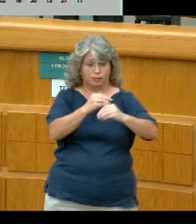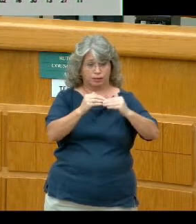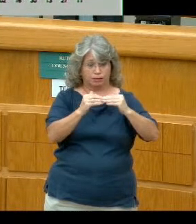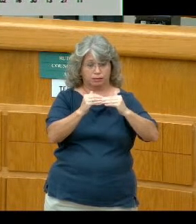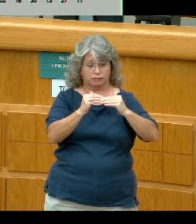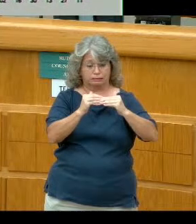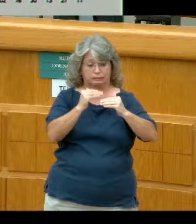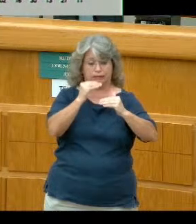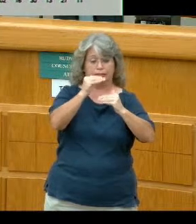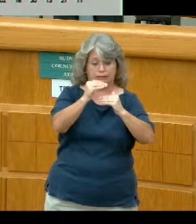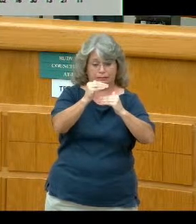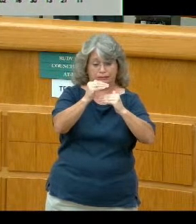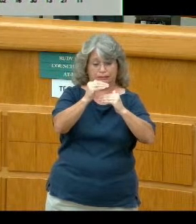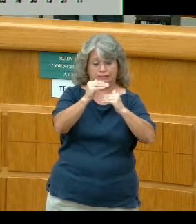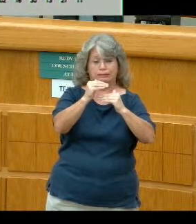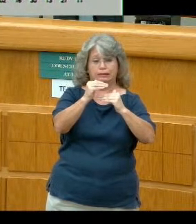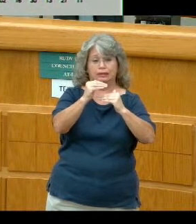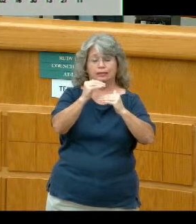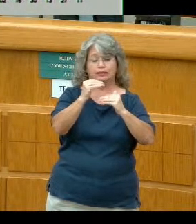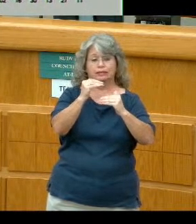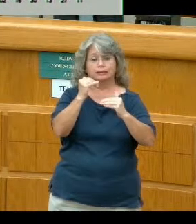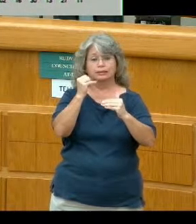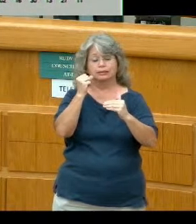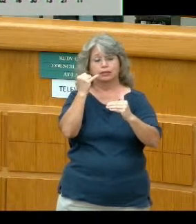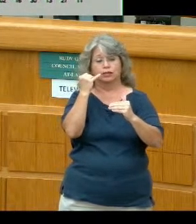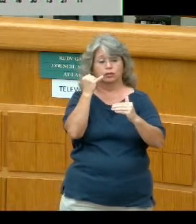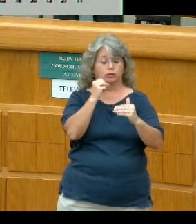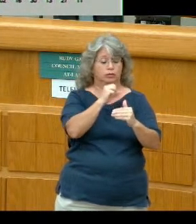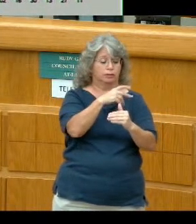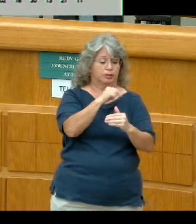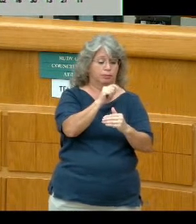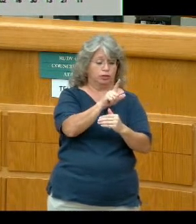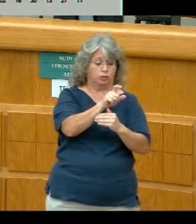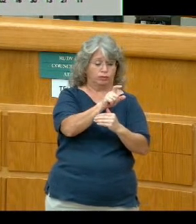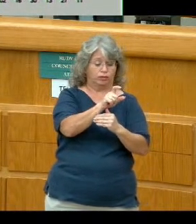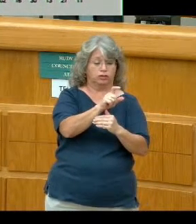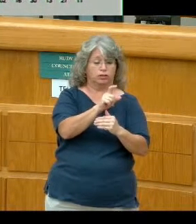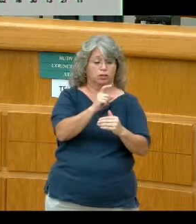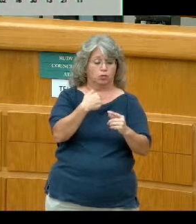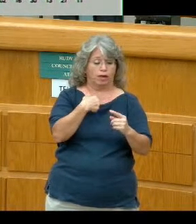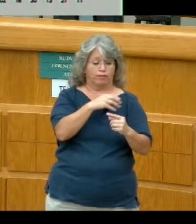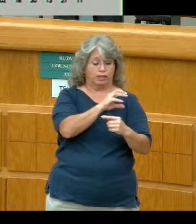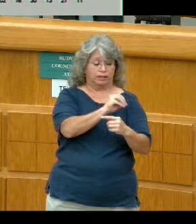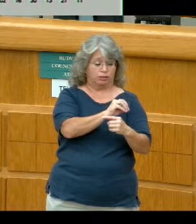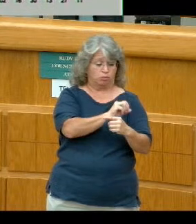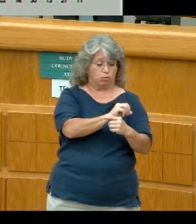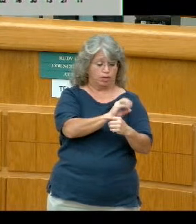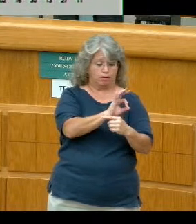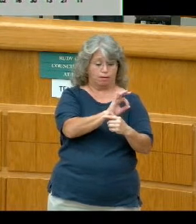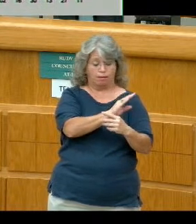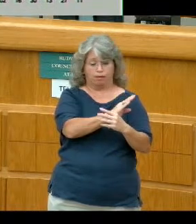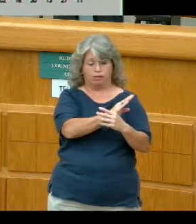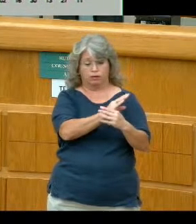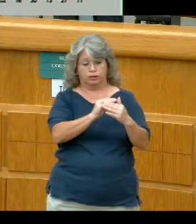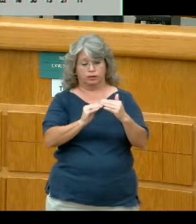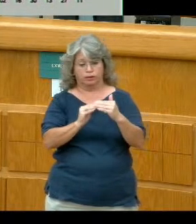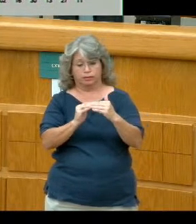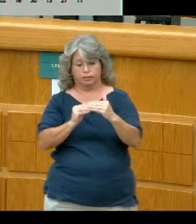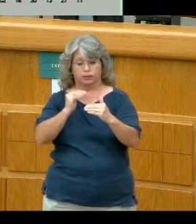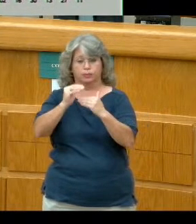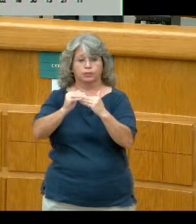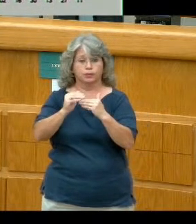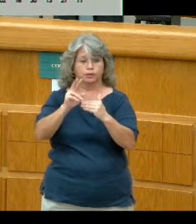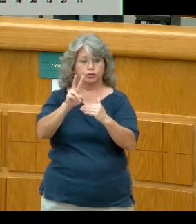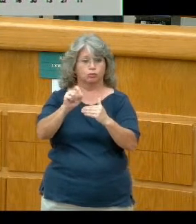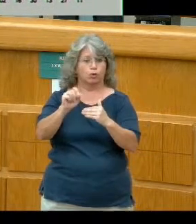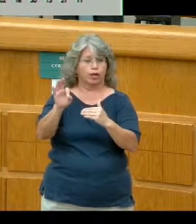switch transmission rates. So on September 21st, we're going to assume that we went from a transmission rate of 0.9 to 2.0